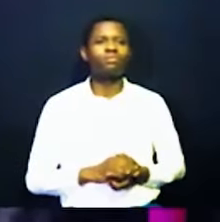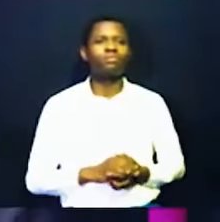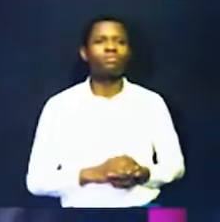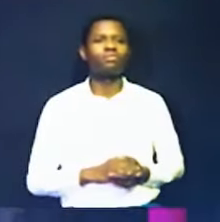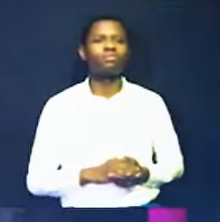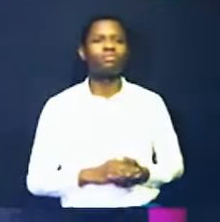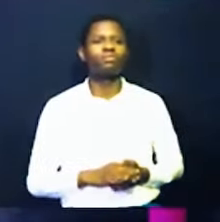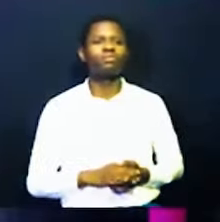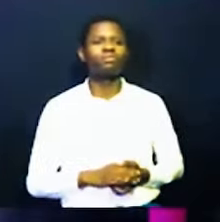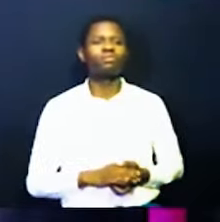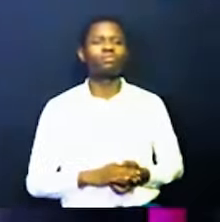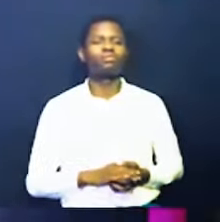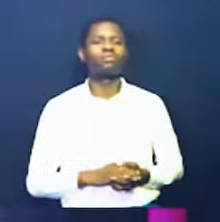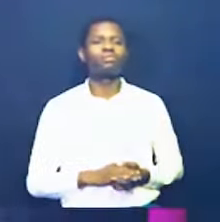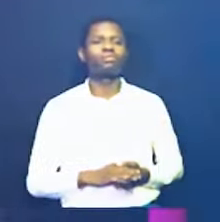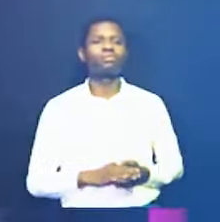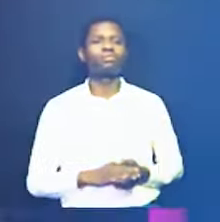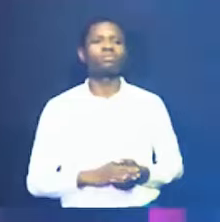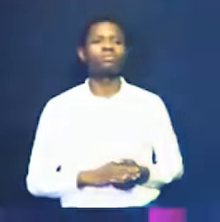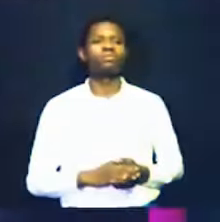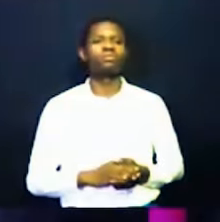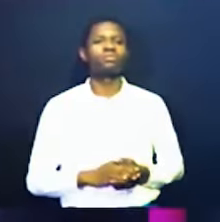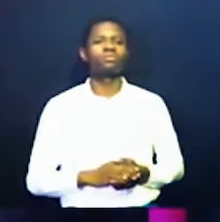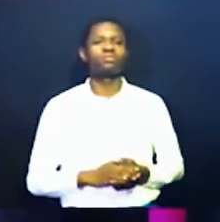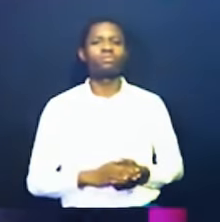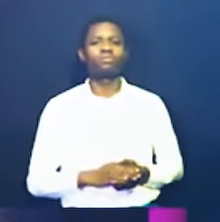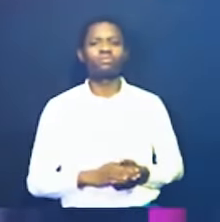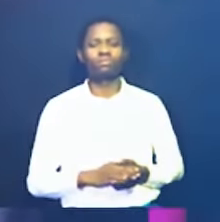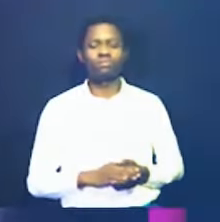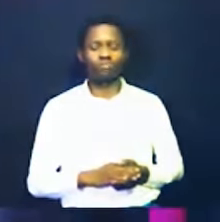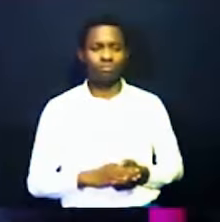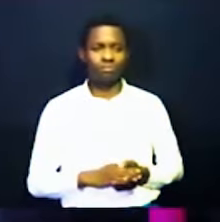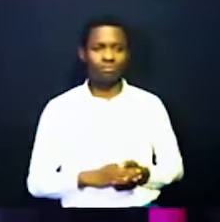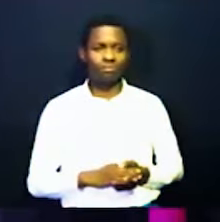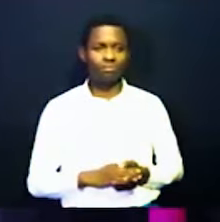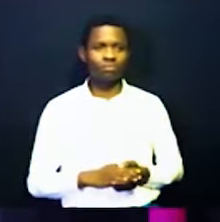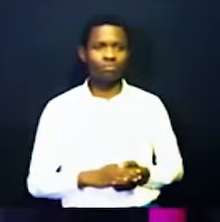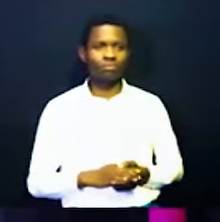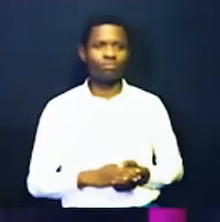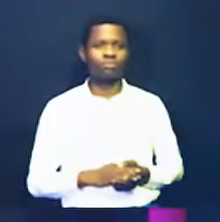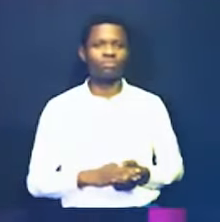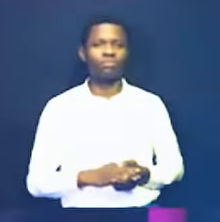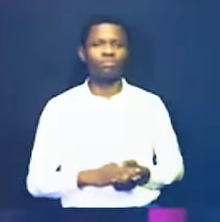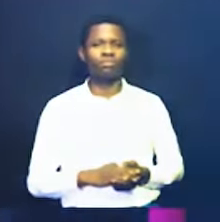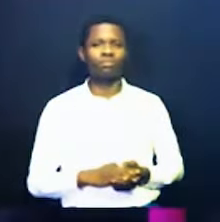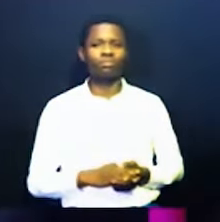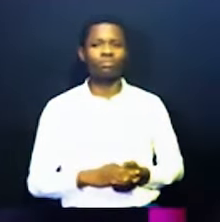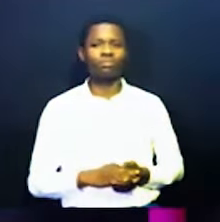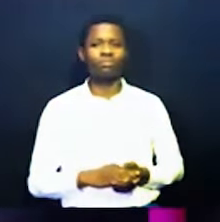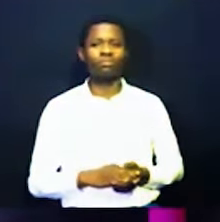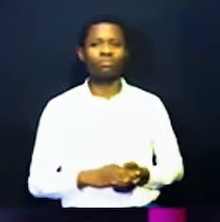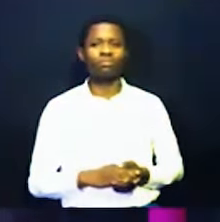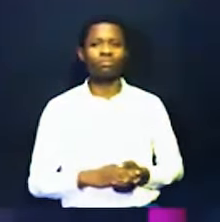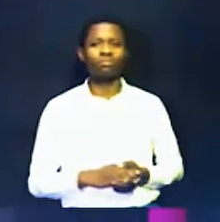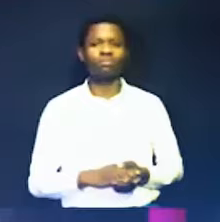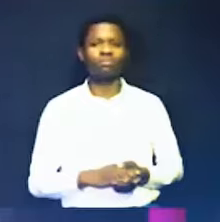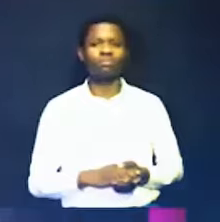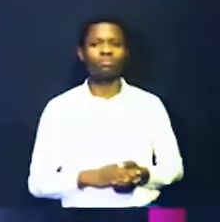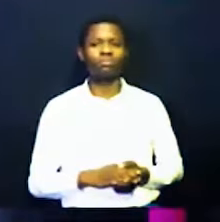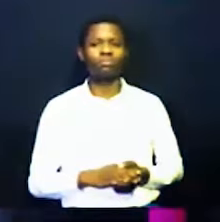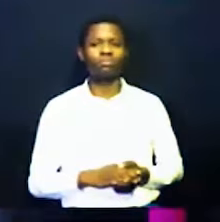se Awurade waja David nyankopon sie nie. Mate wo mpaibo ne mehunu woni so hwe me de